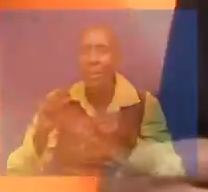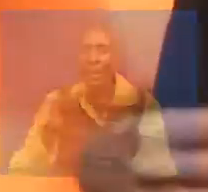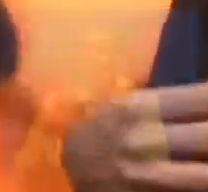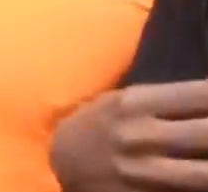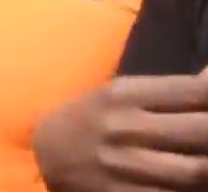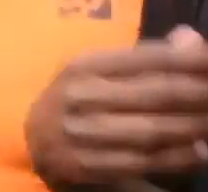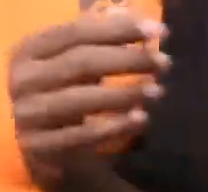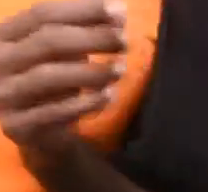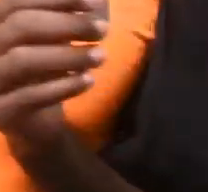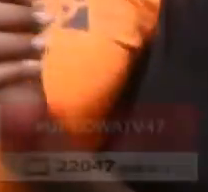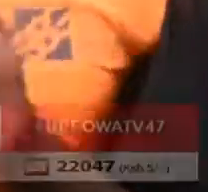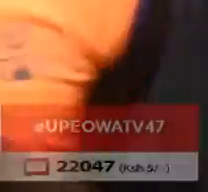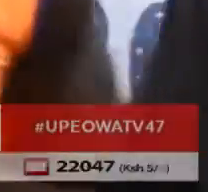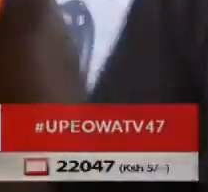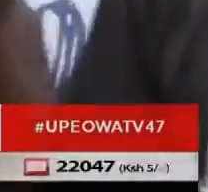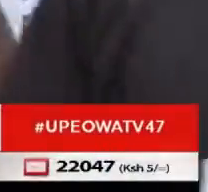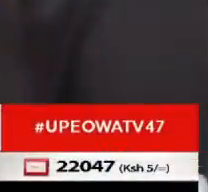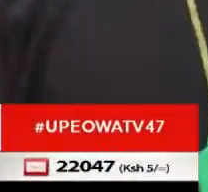kitu hatutaki.